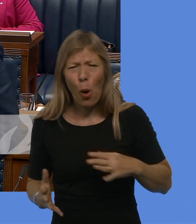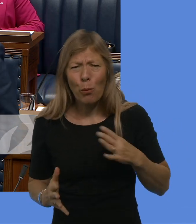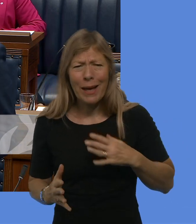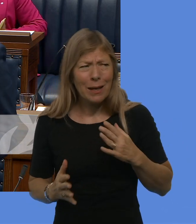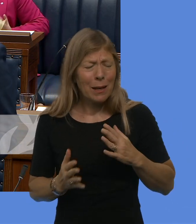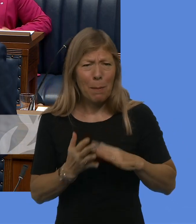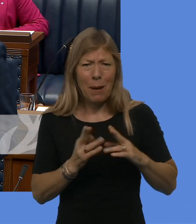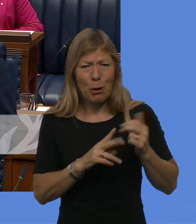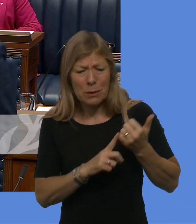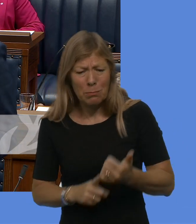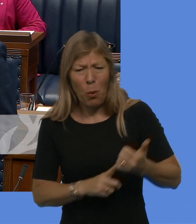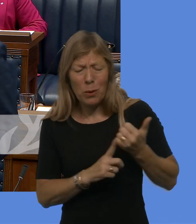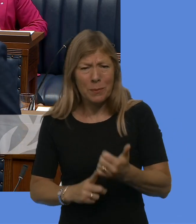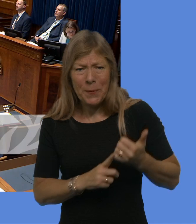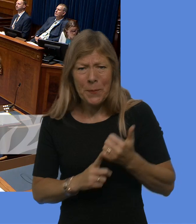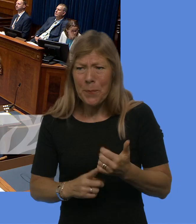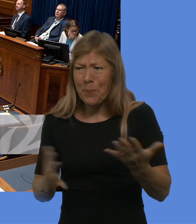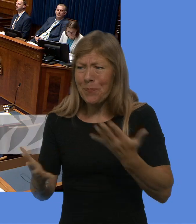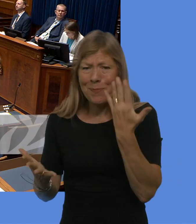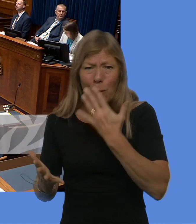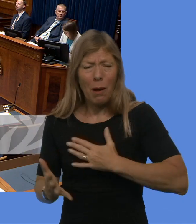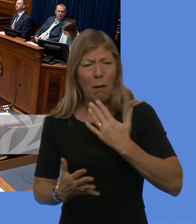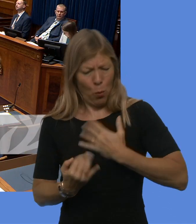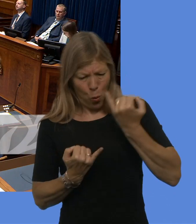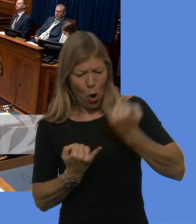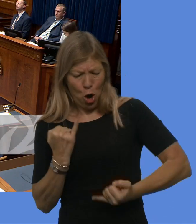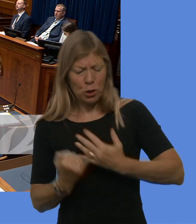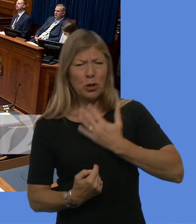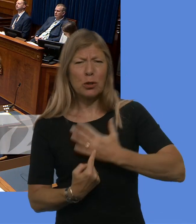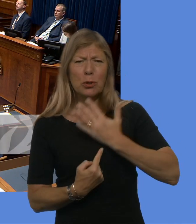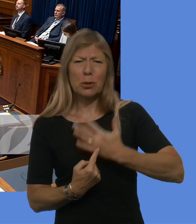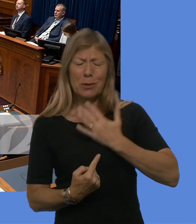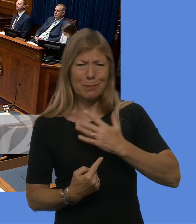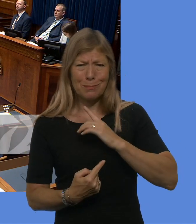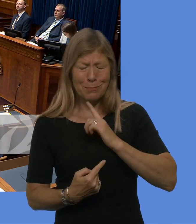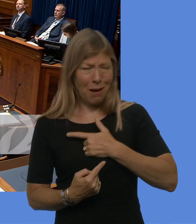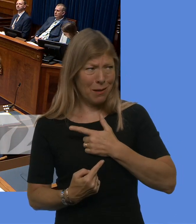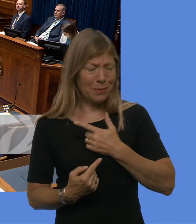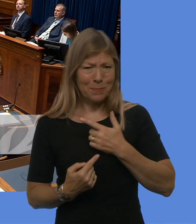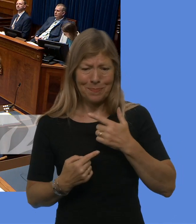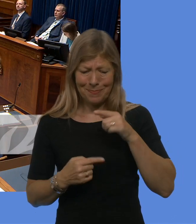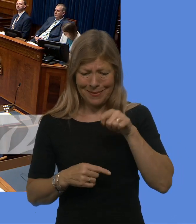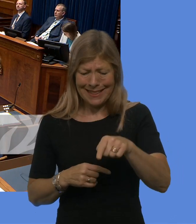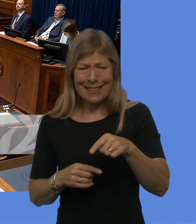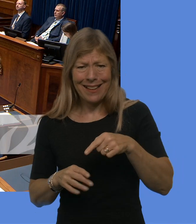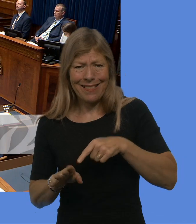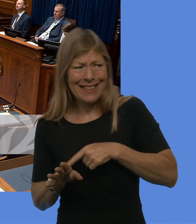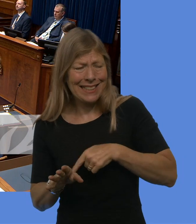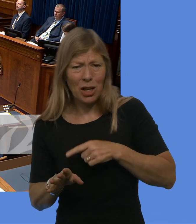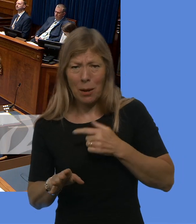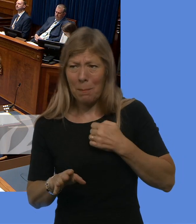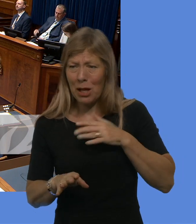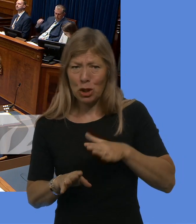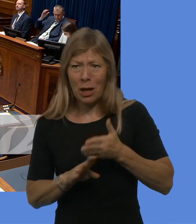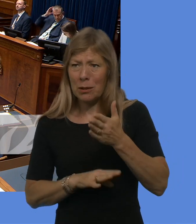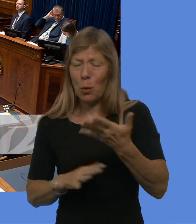they go through this year and still not knowing where their child's going to be placed isn't one that I believe is acceptable. So we do have a sound